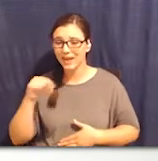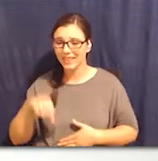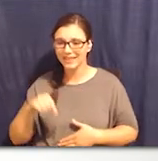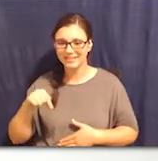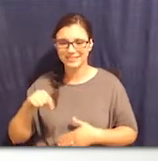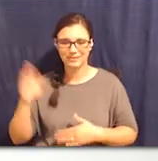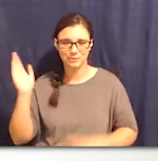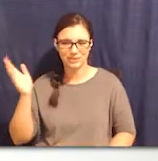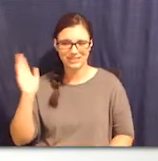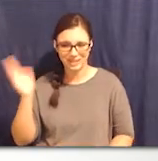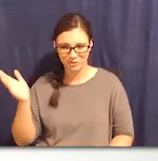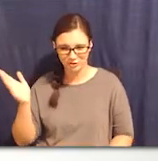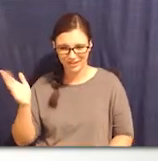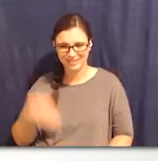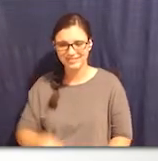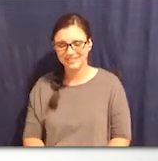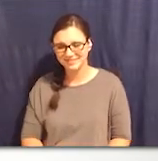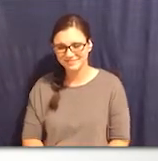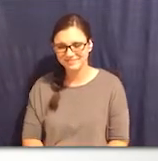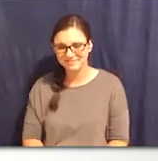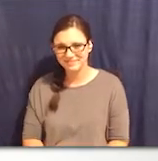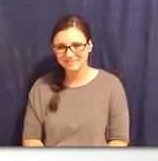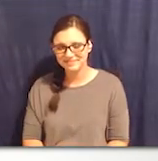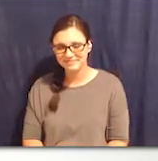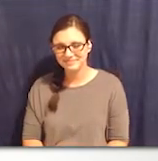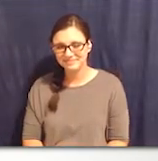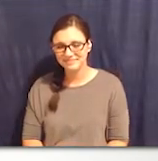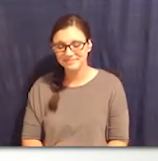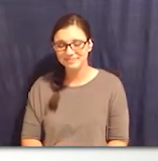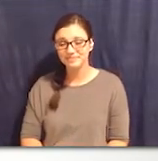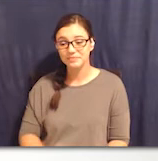I hope you all enjoyed this throwback presentation.